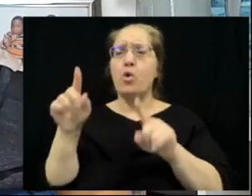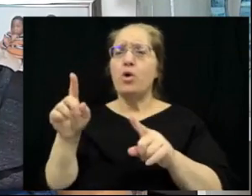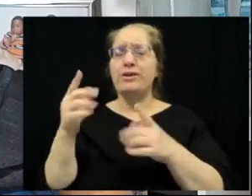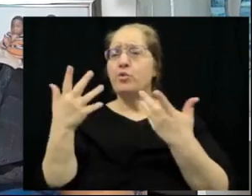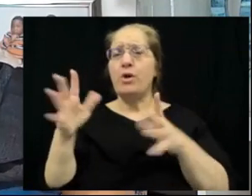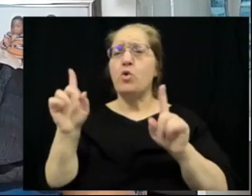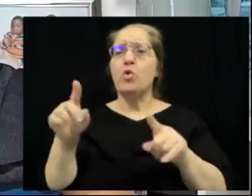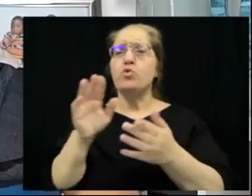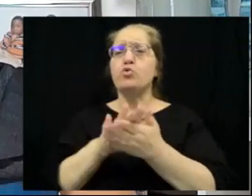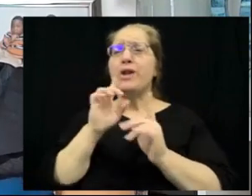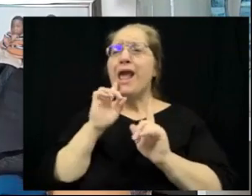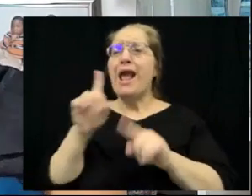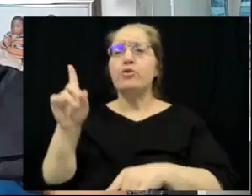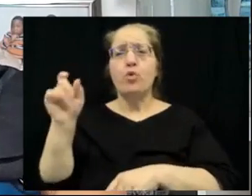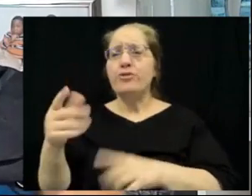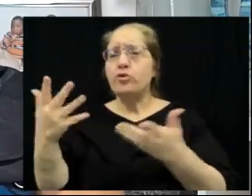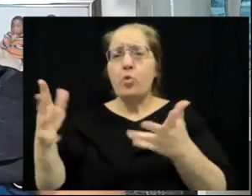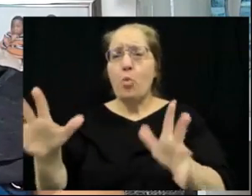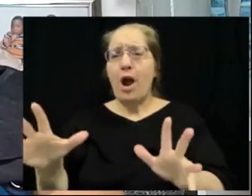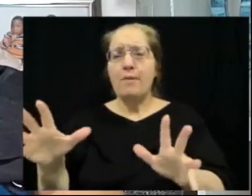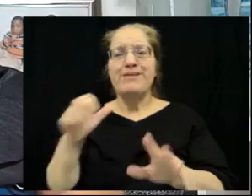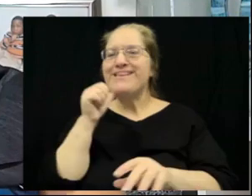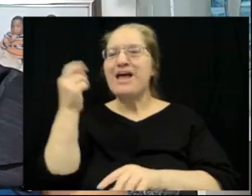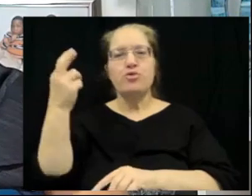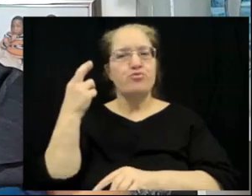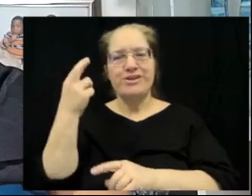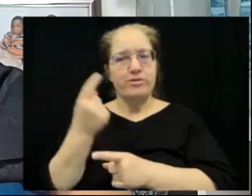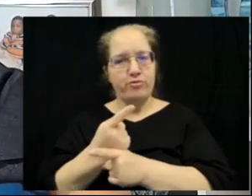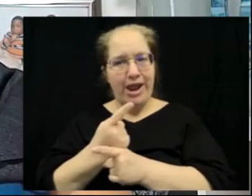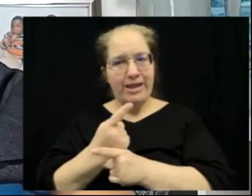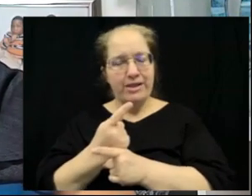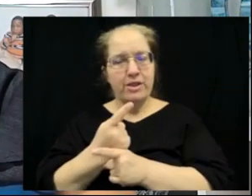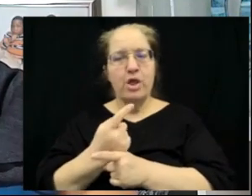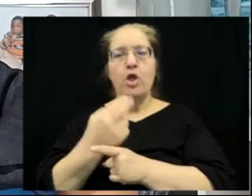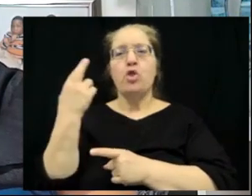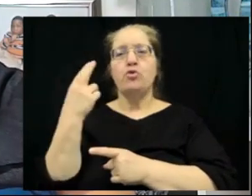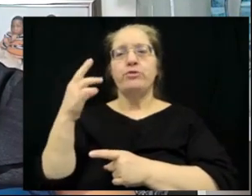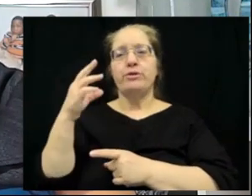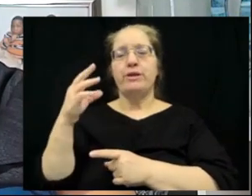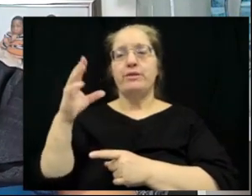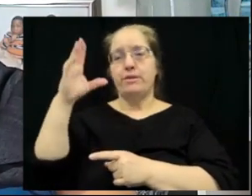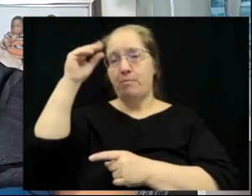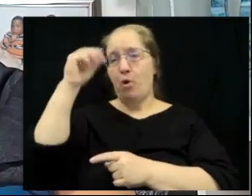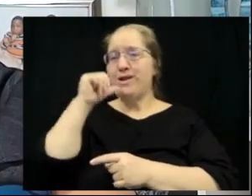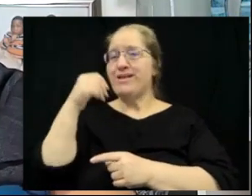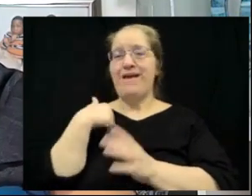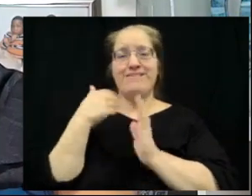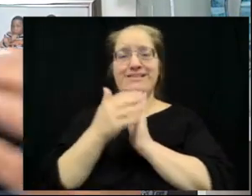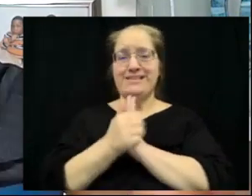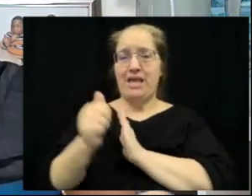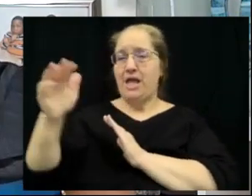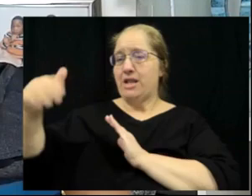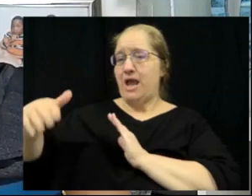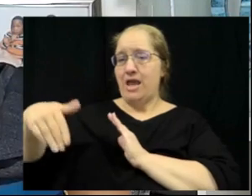questions. But that's not the reason, right? The reason is he doesn't have the skill yet